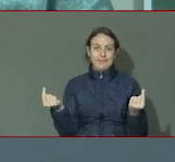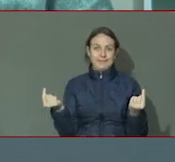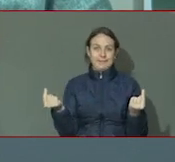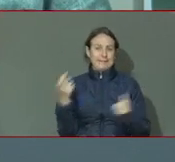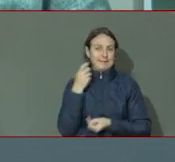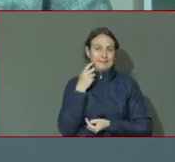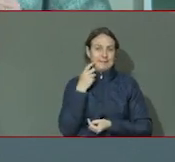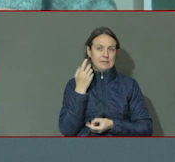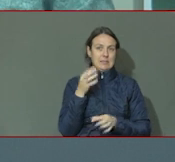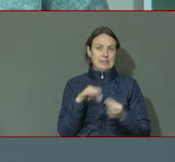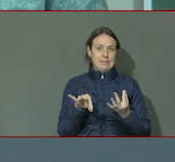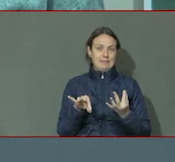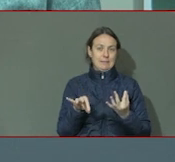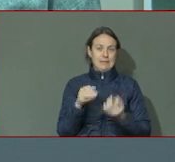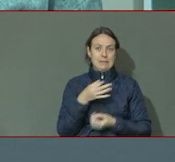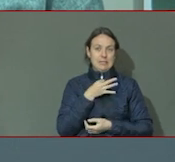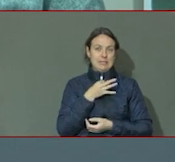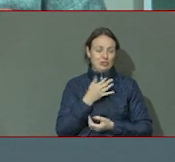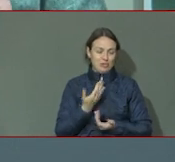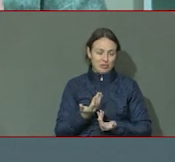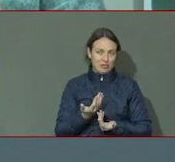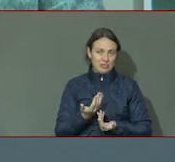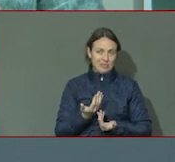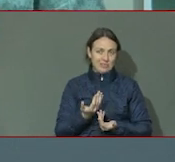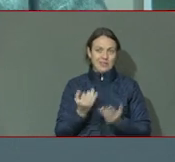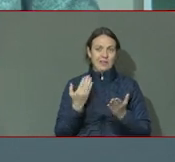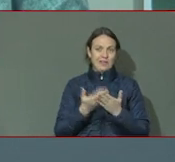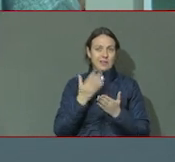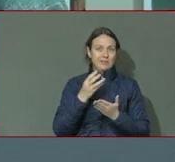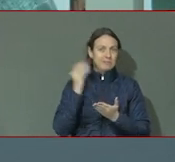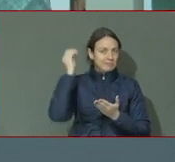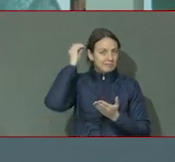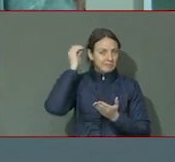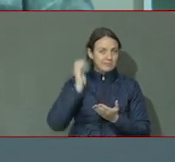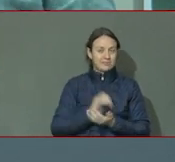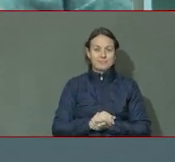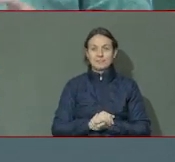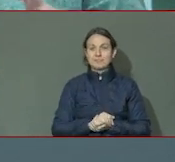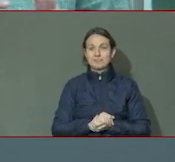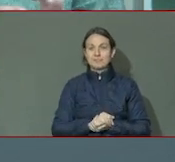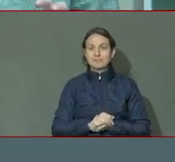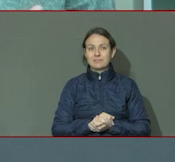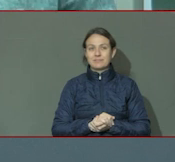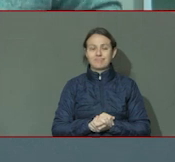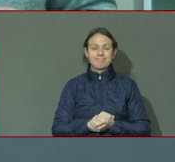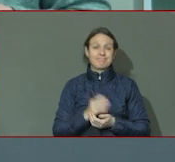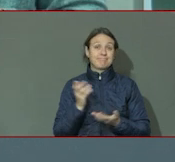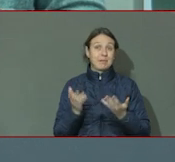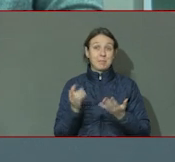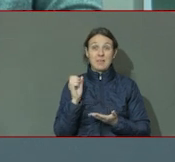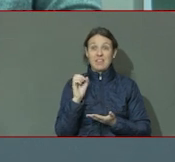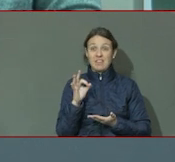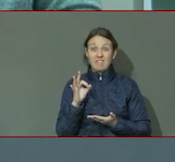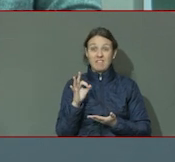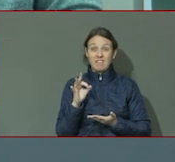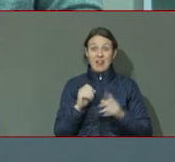not nice science language, but that is what it's doing in the equilibrium. Even if you take out at